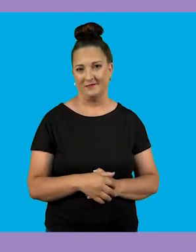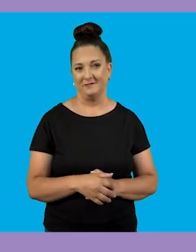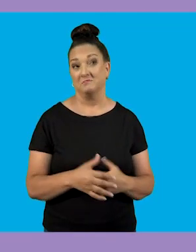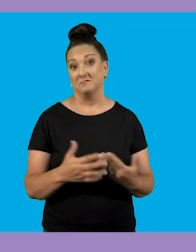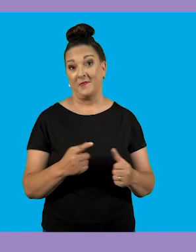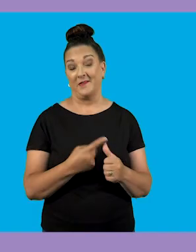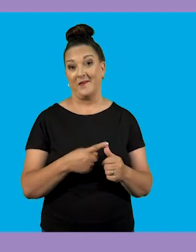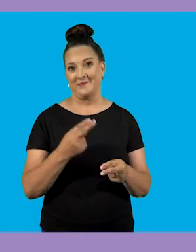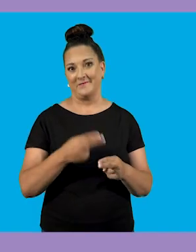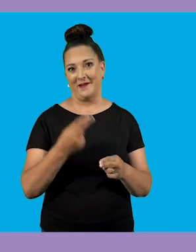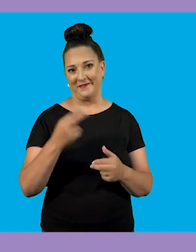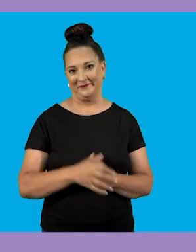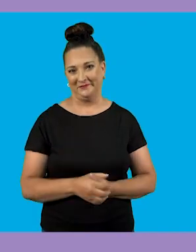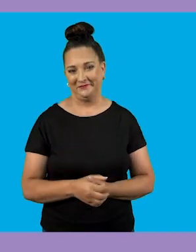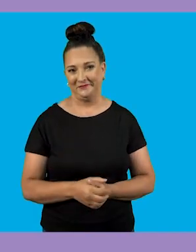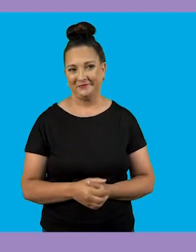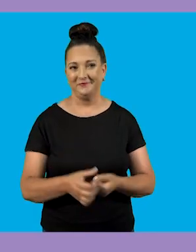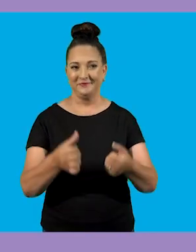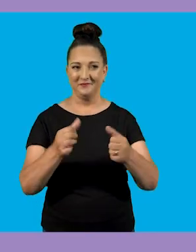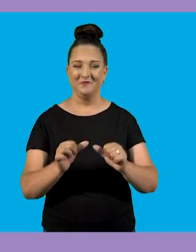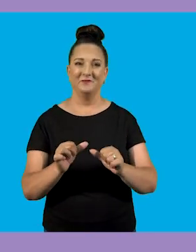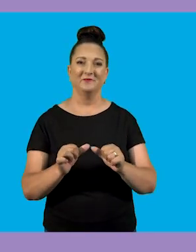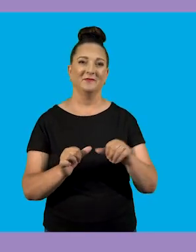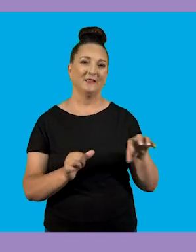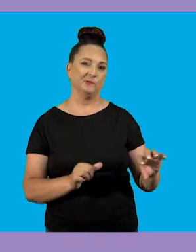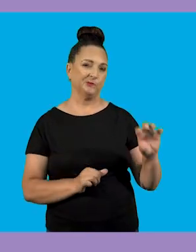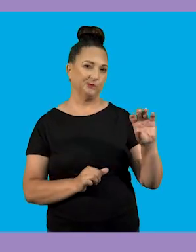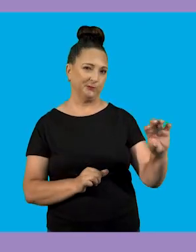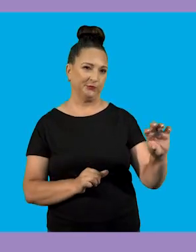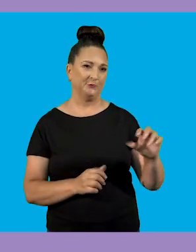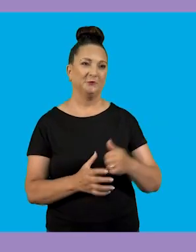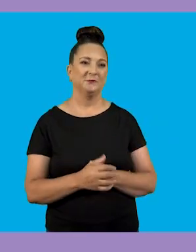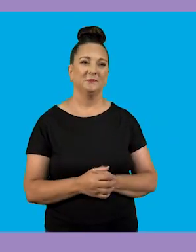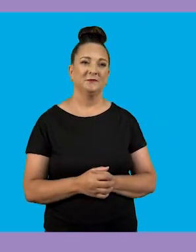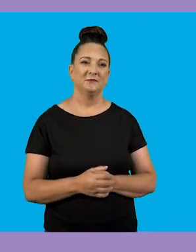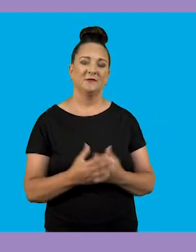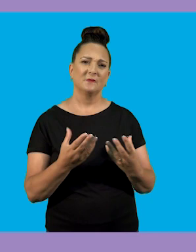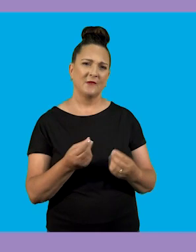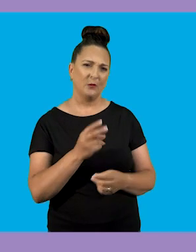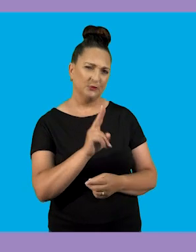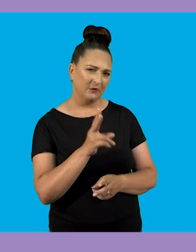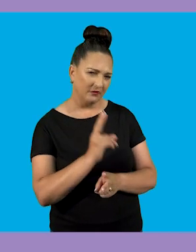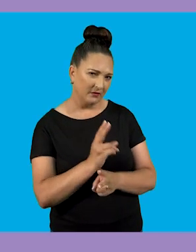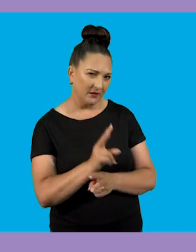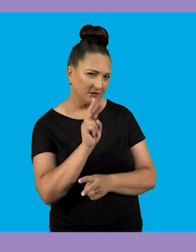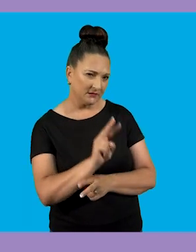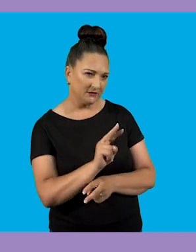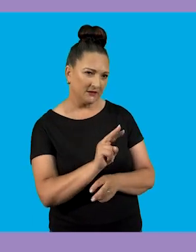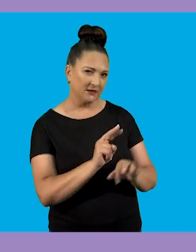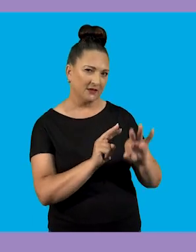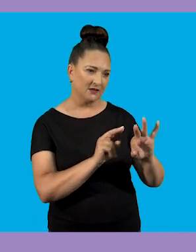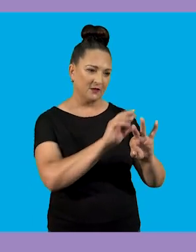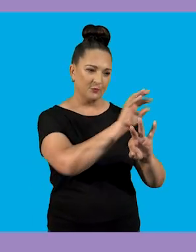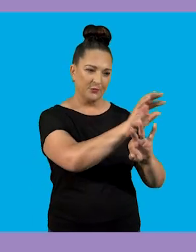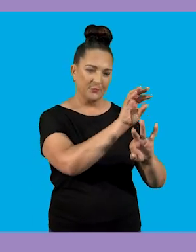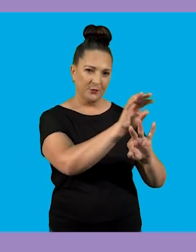our final answer. Let's move on to number 2. So when we're looking at number 2 again, we have a trinomial at the